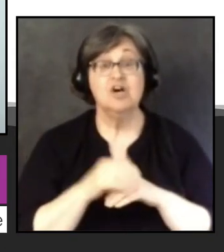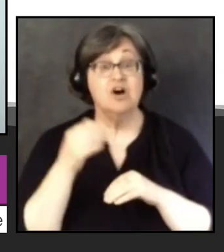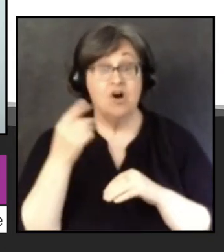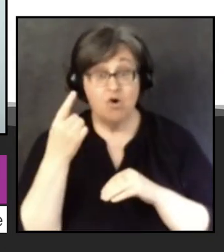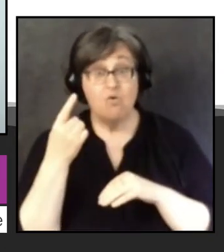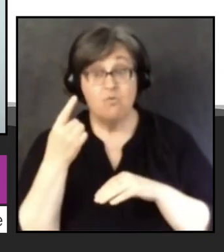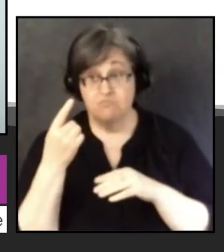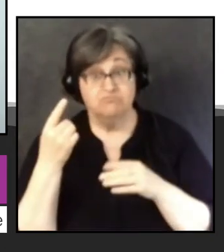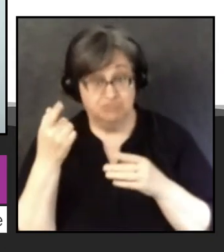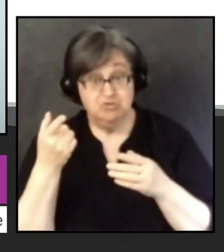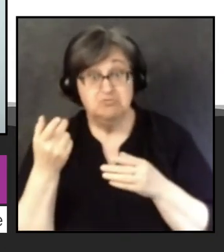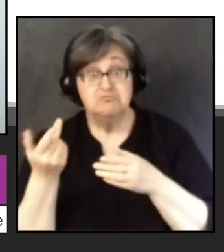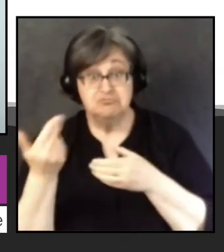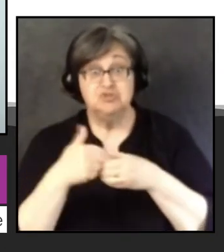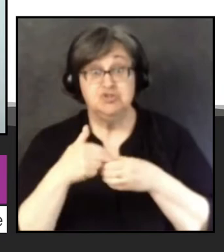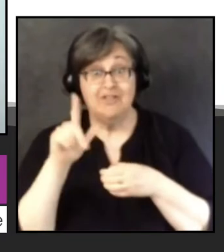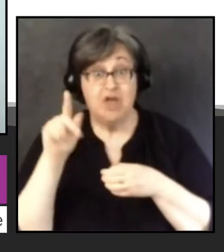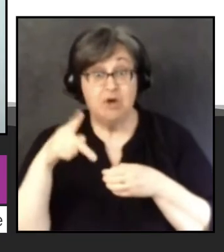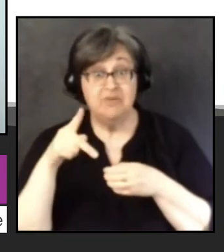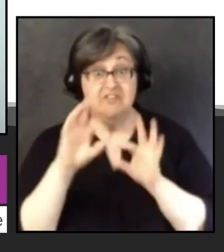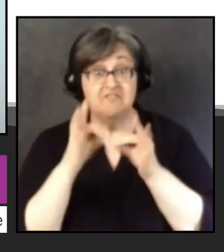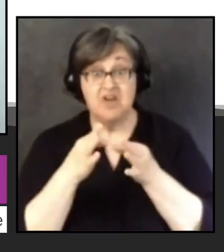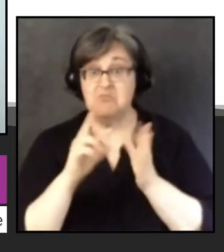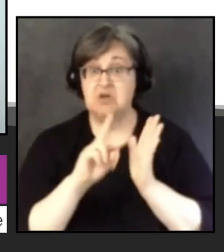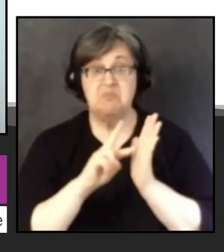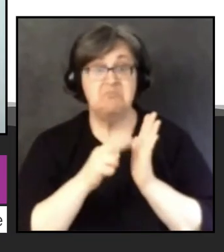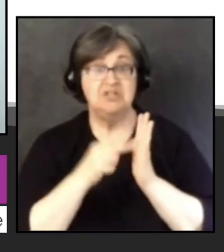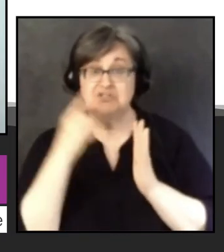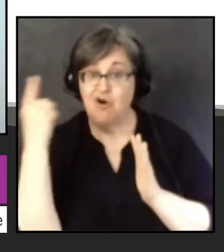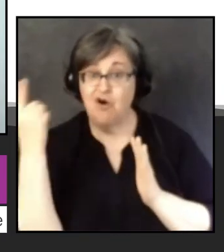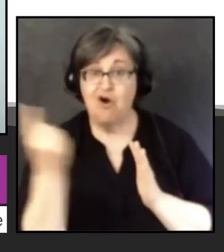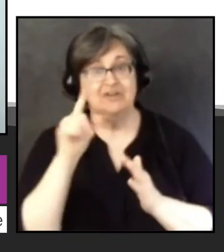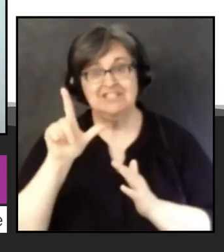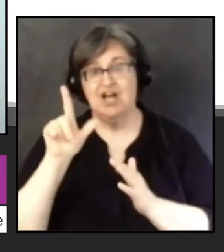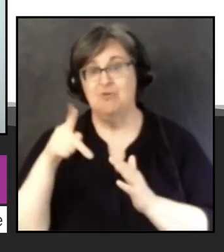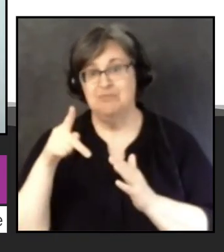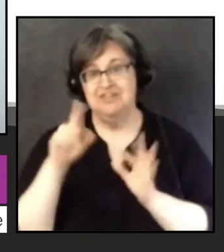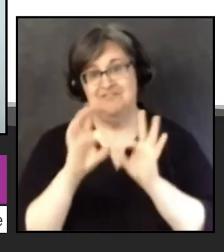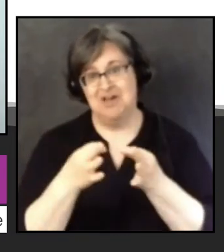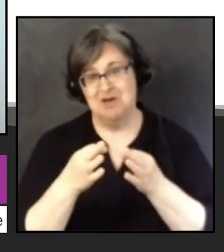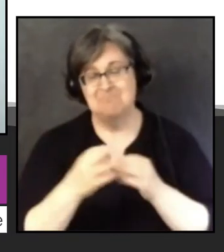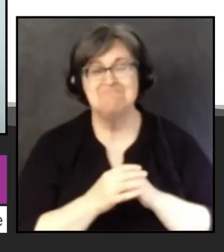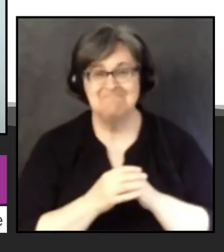always LP fam. So again, huge congratulations.